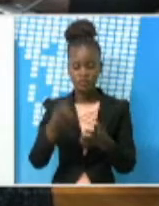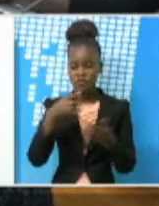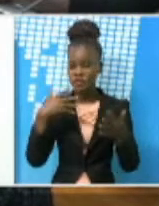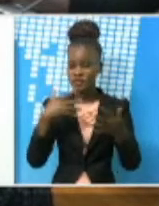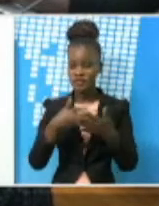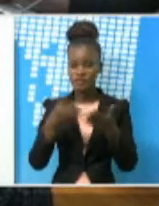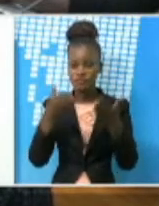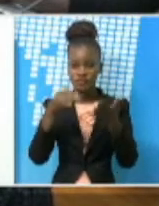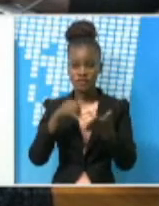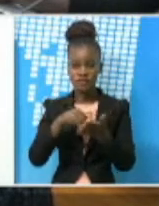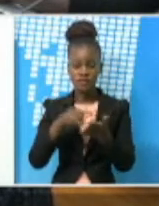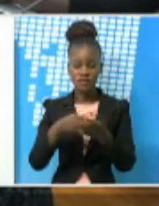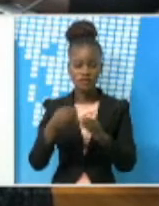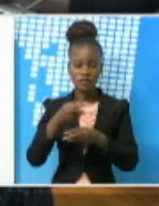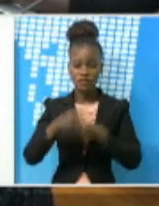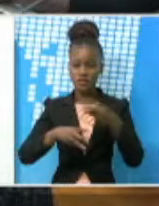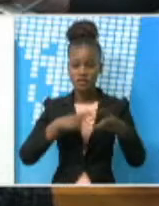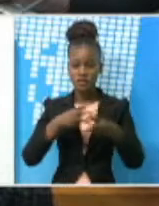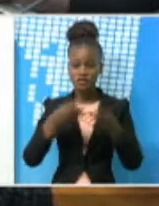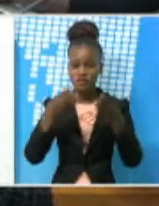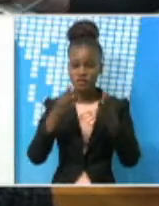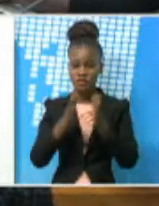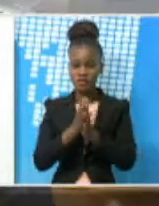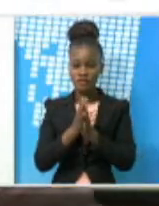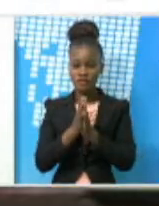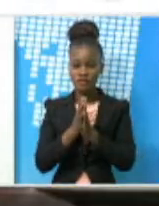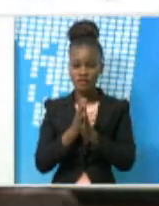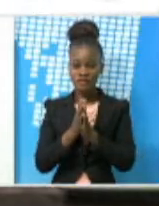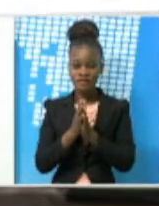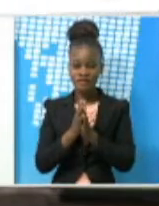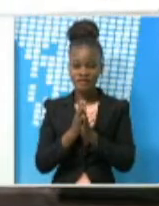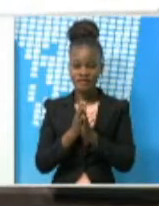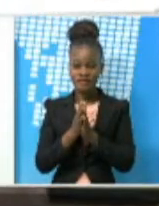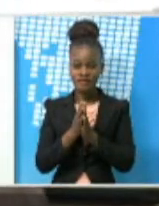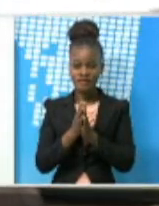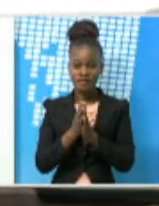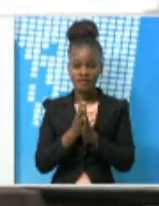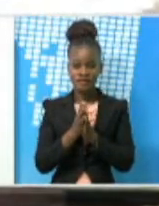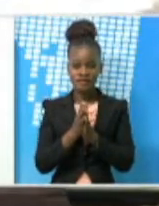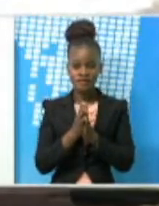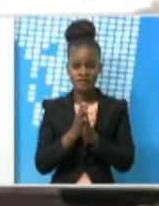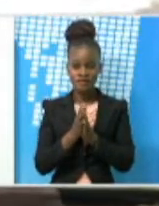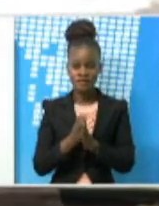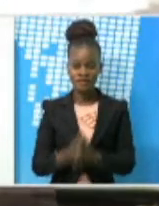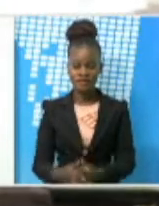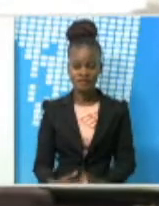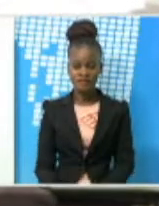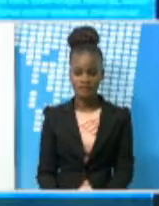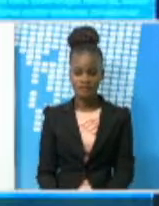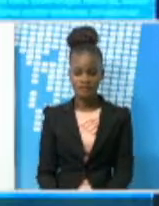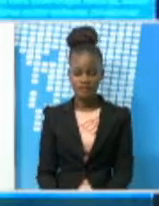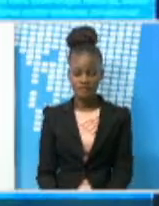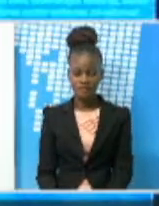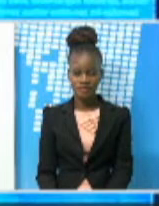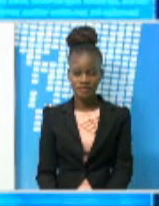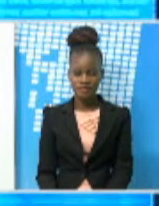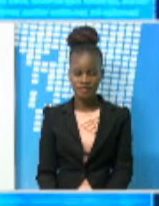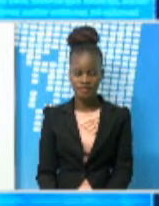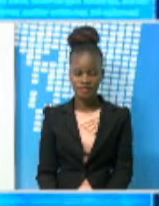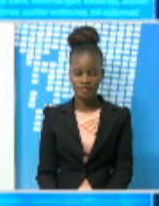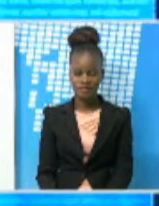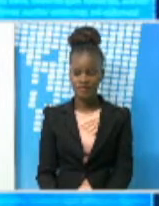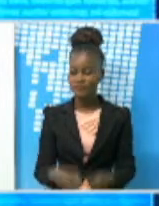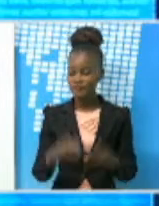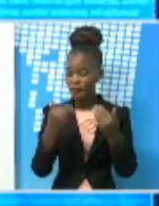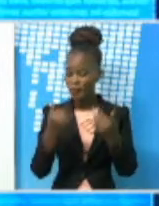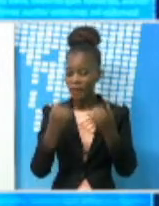slows the nation's economic growth. Samlanifa, Smart 24 TV, Business Today. All right, now,